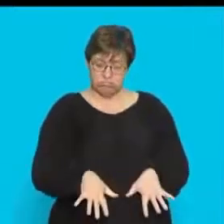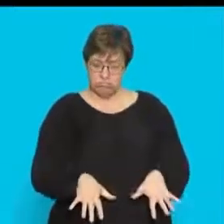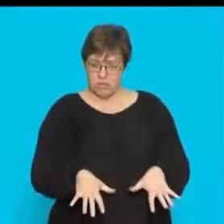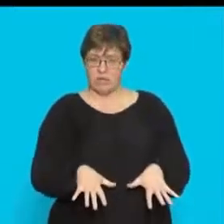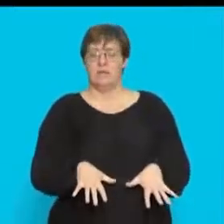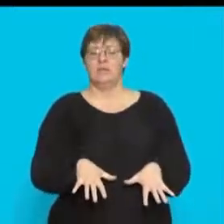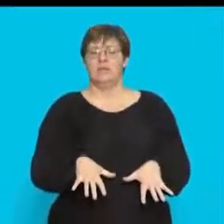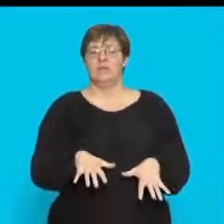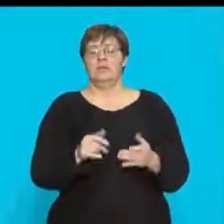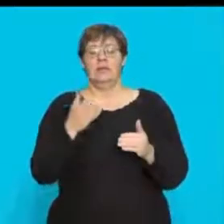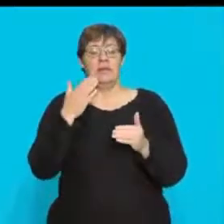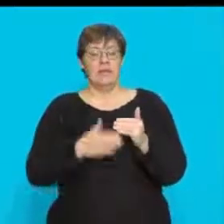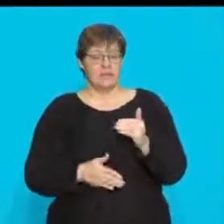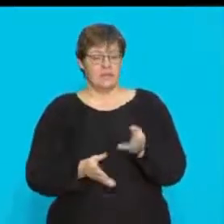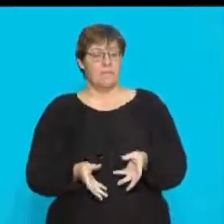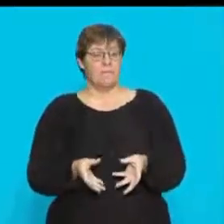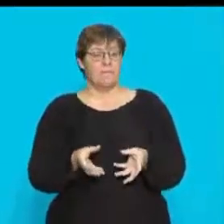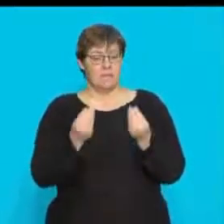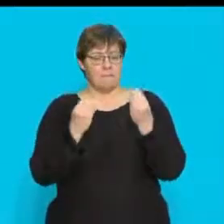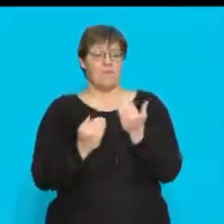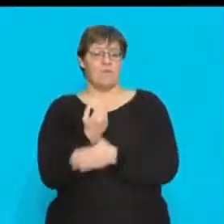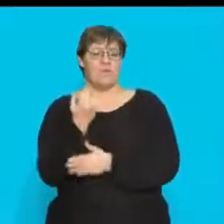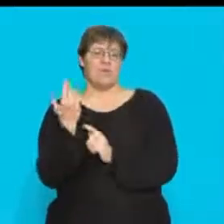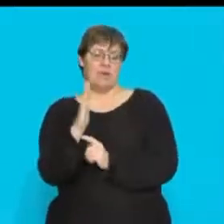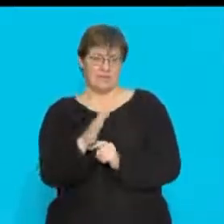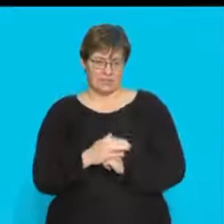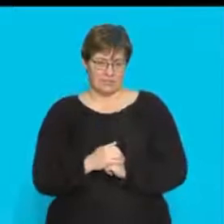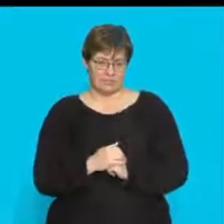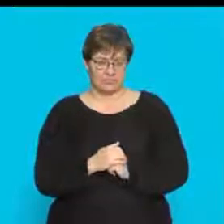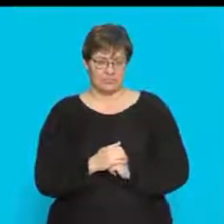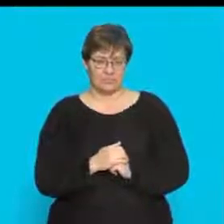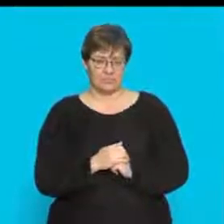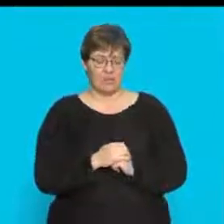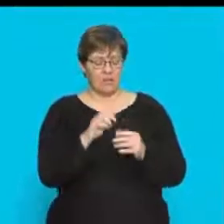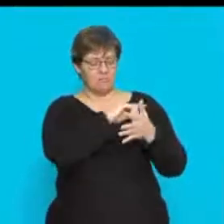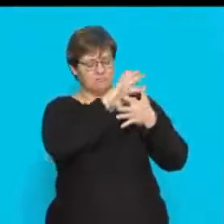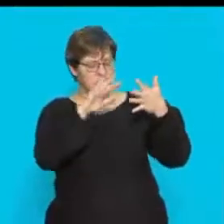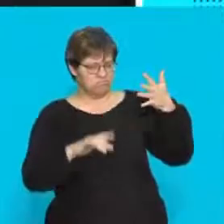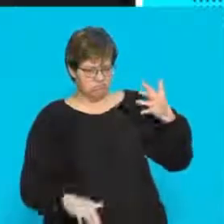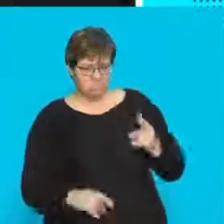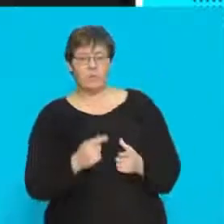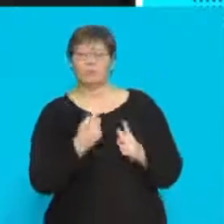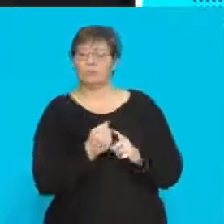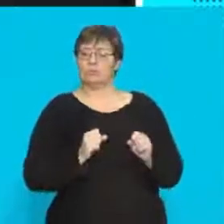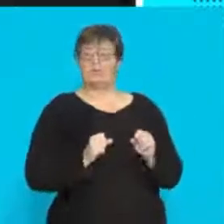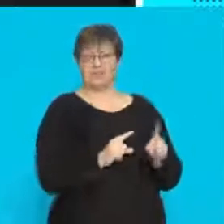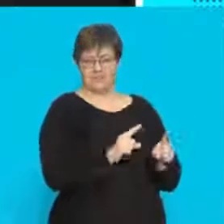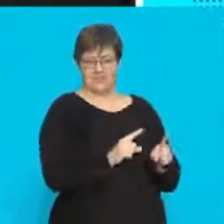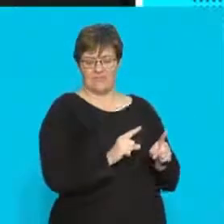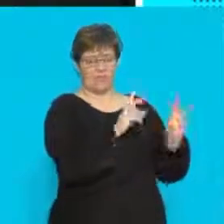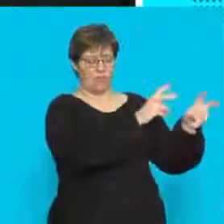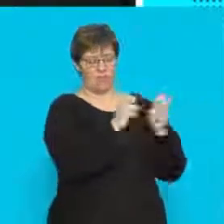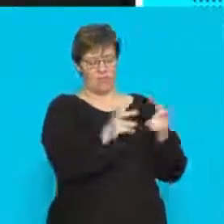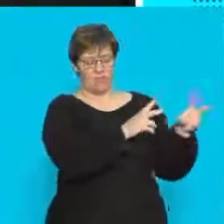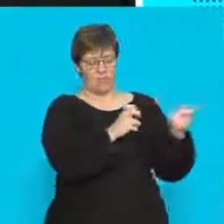and ultimately we're going to get the new plants. All of these ways done asexually. So when